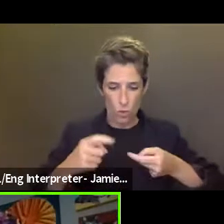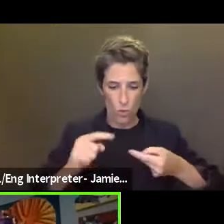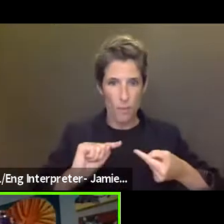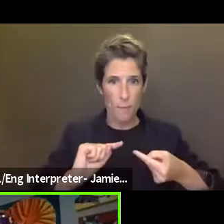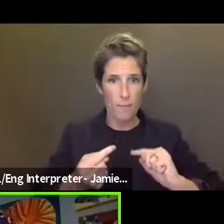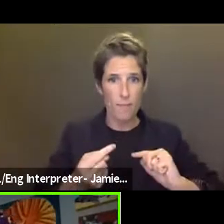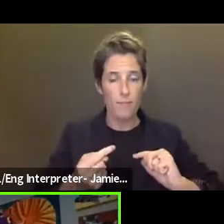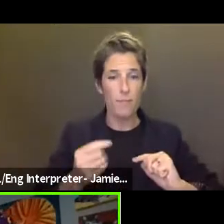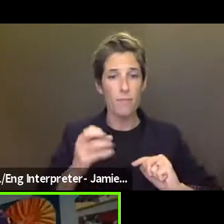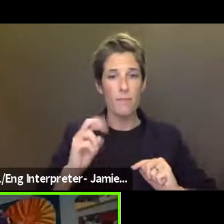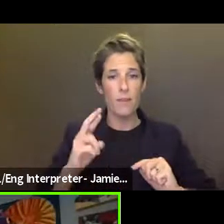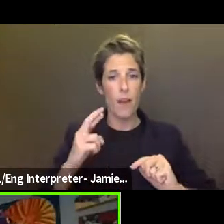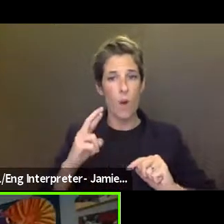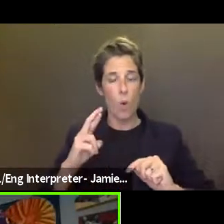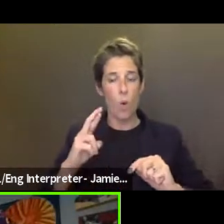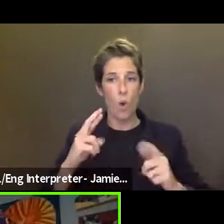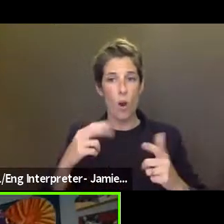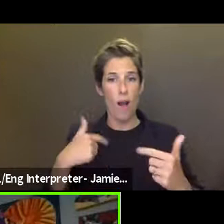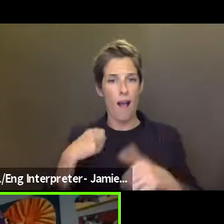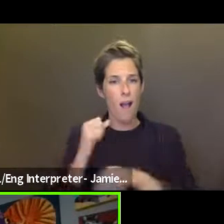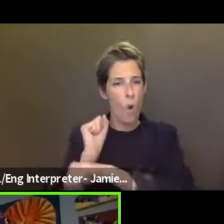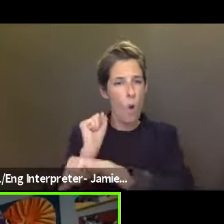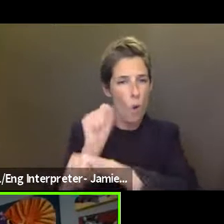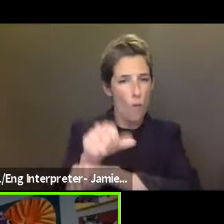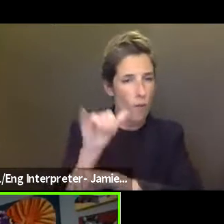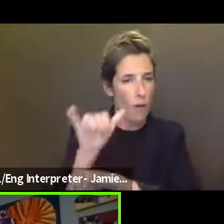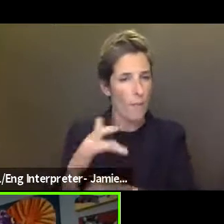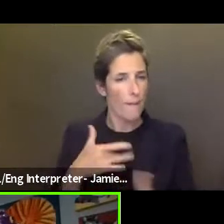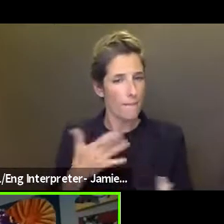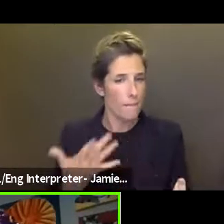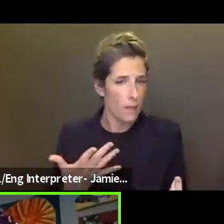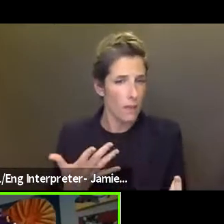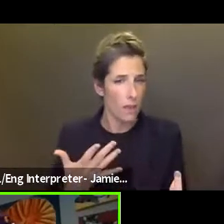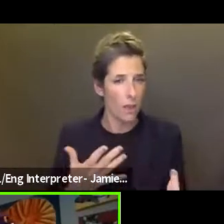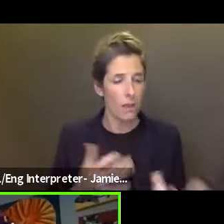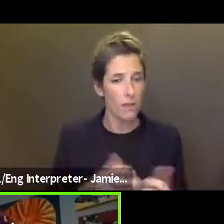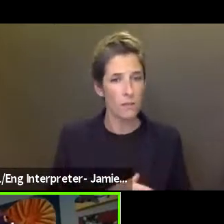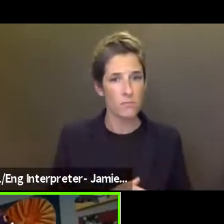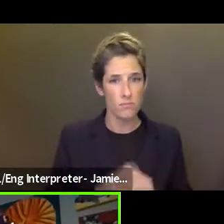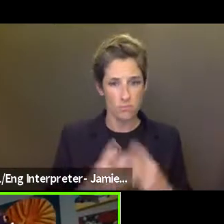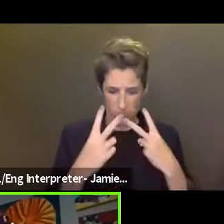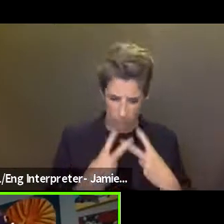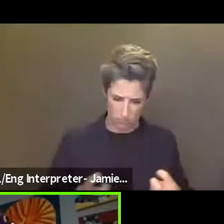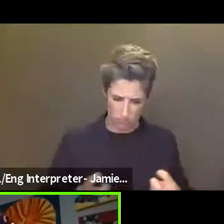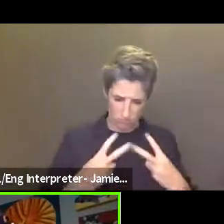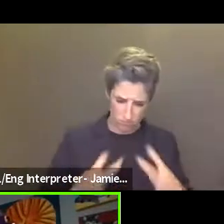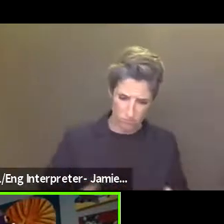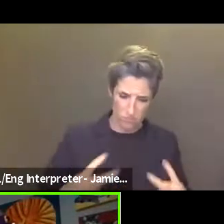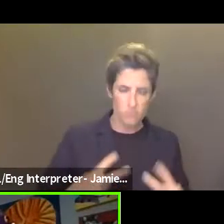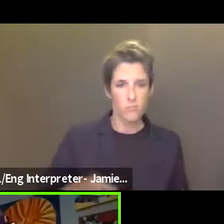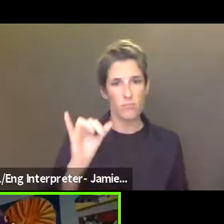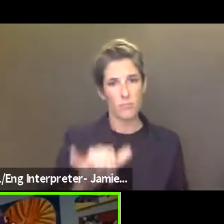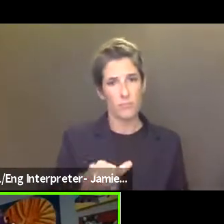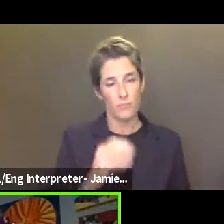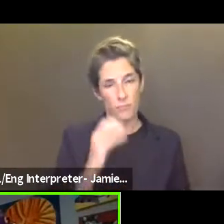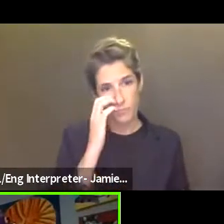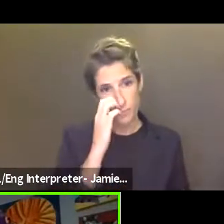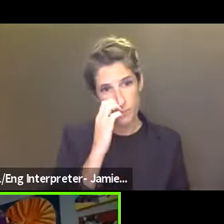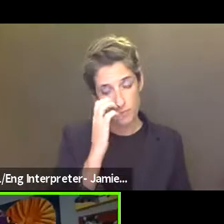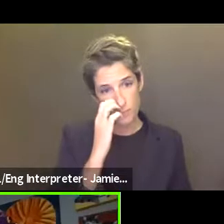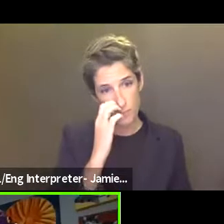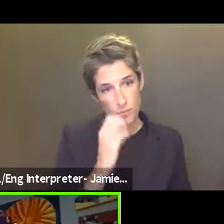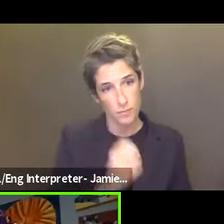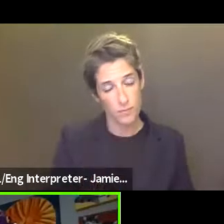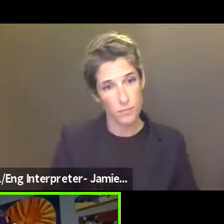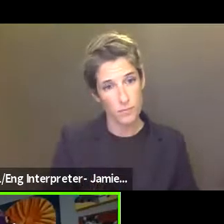artwork to sort of explore these ideas. And one reason why I study artwork is because